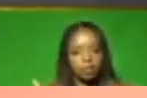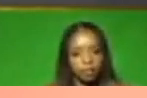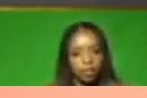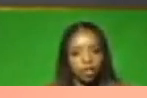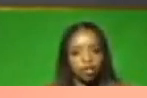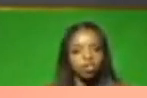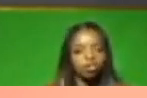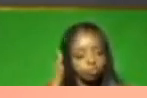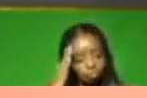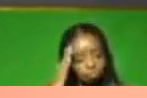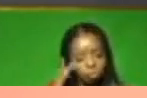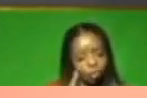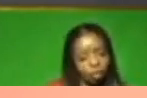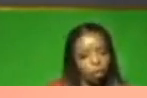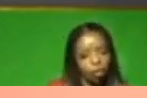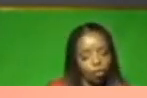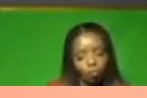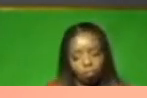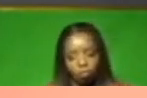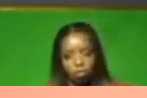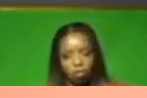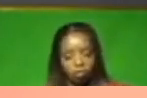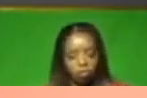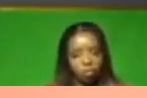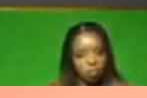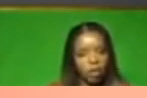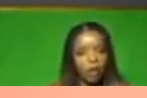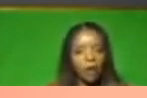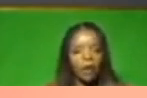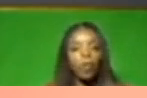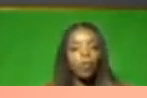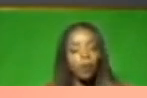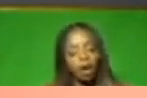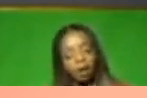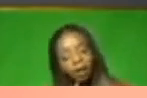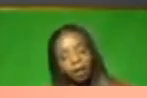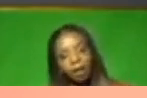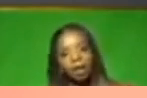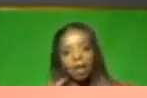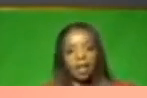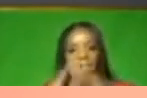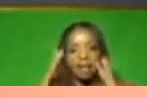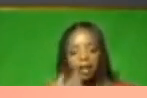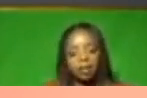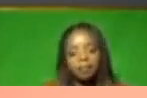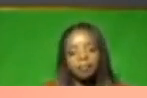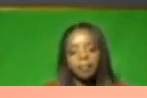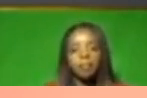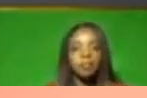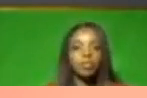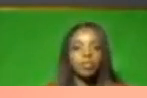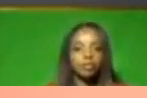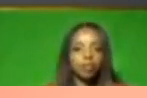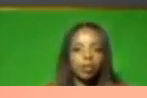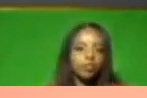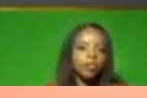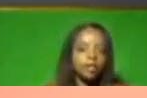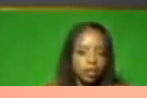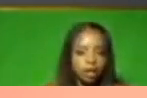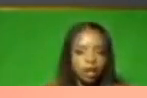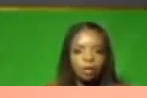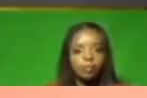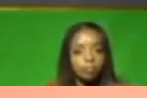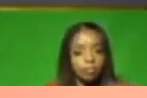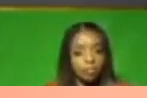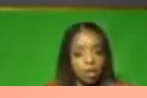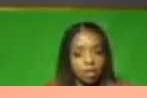roadmap. The roadmap provides a clear path to resolving Transnet's immediate